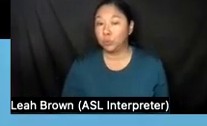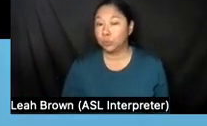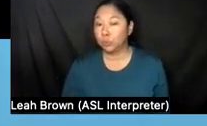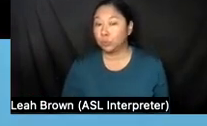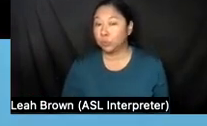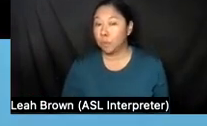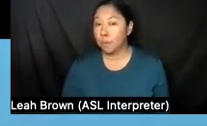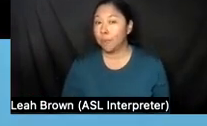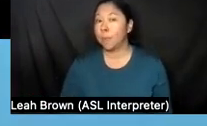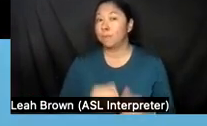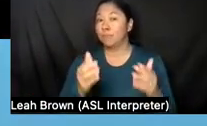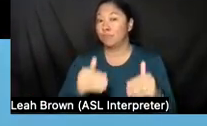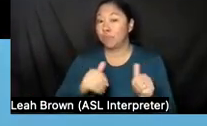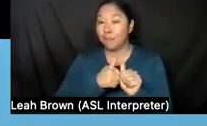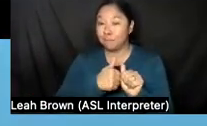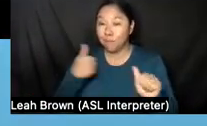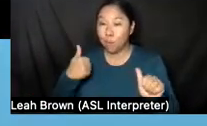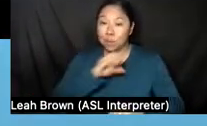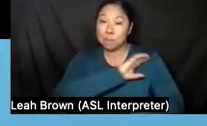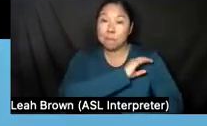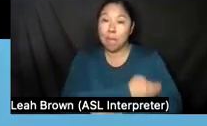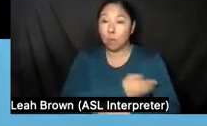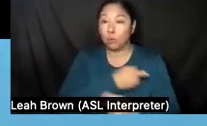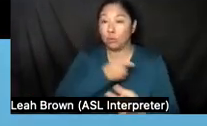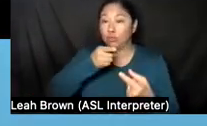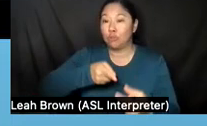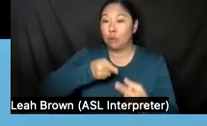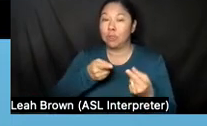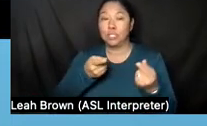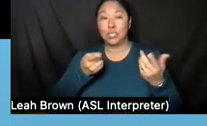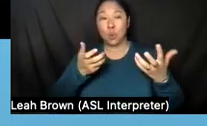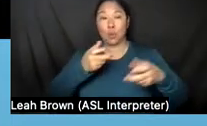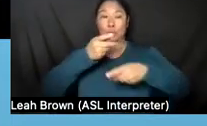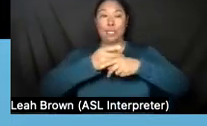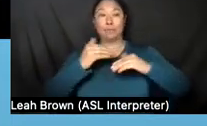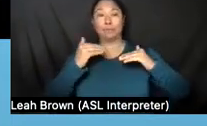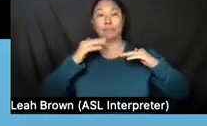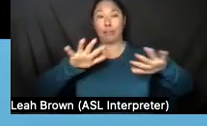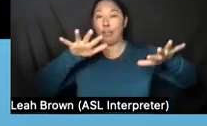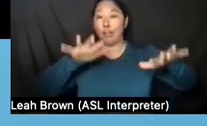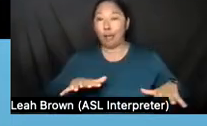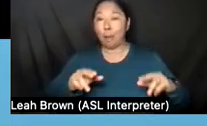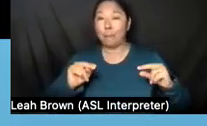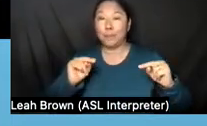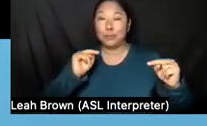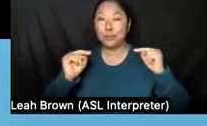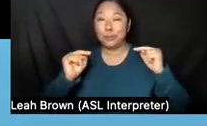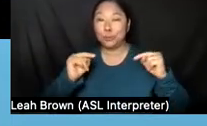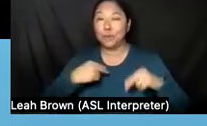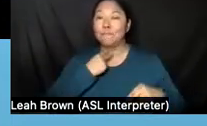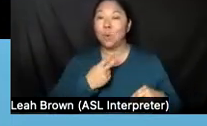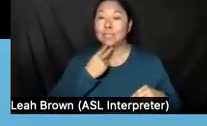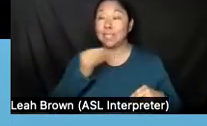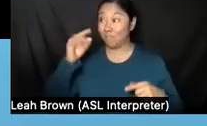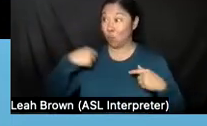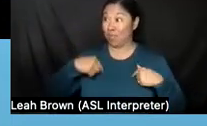So avoiding power struggles. You always want to stay calm and keep a neutral voice. We know that once we start feeling ourselves getting escalated,